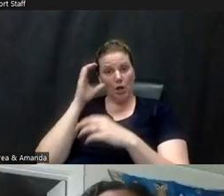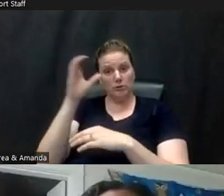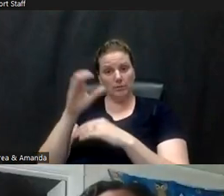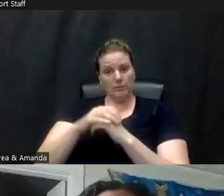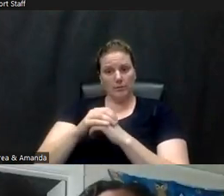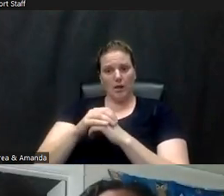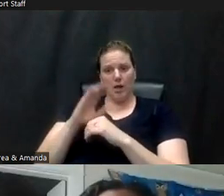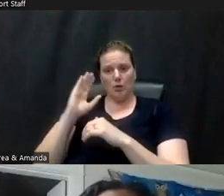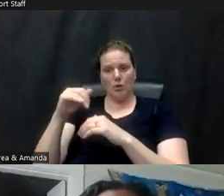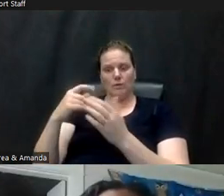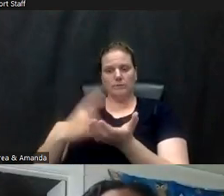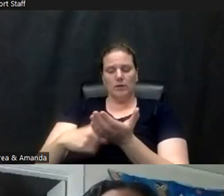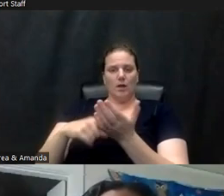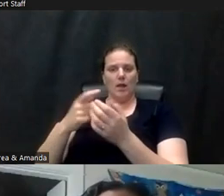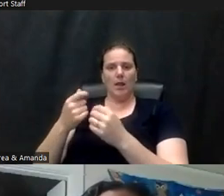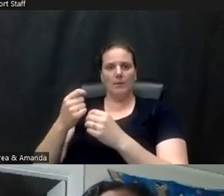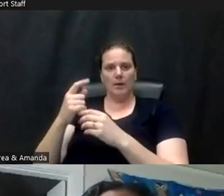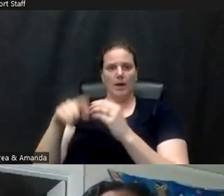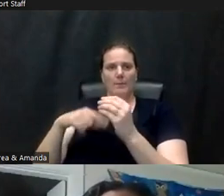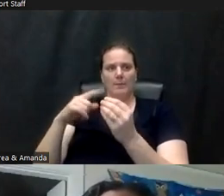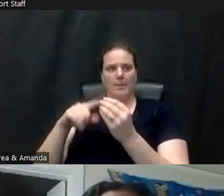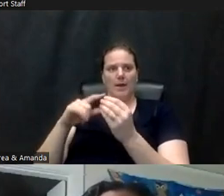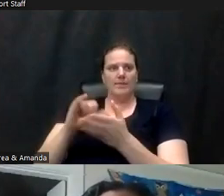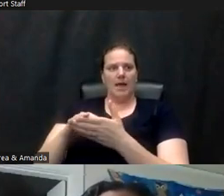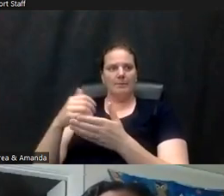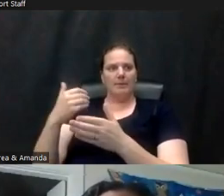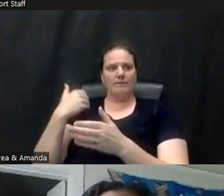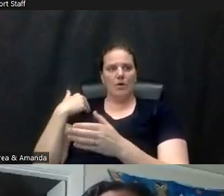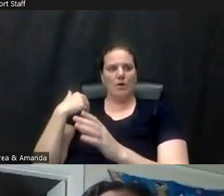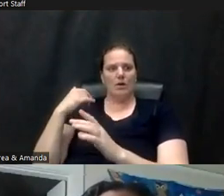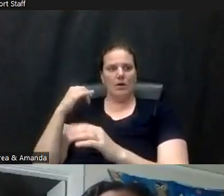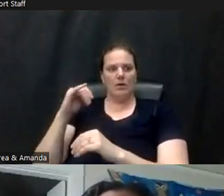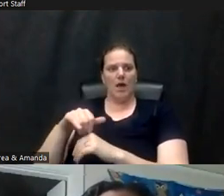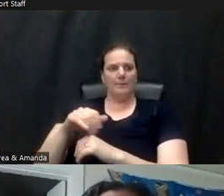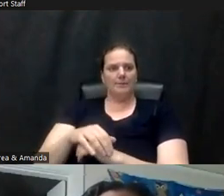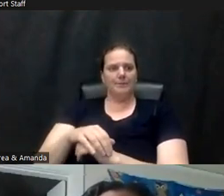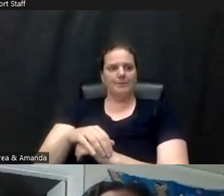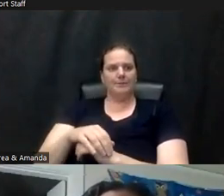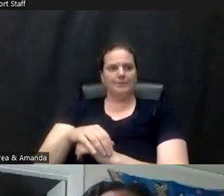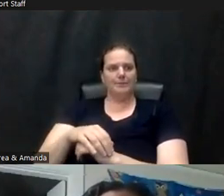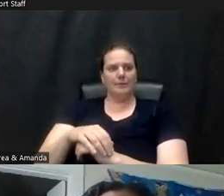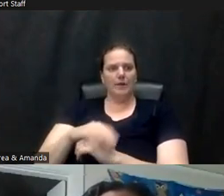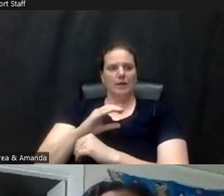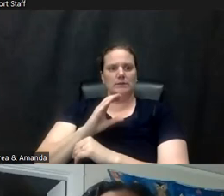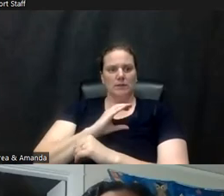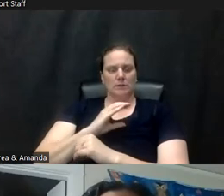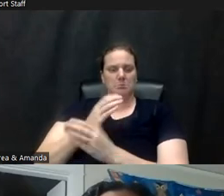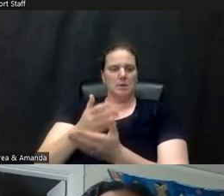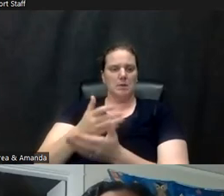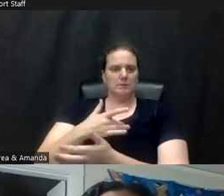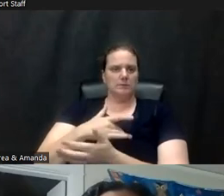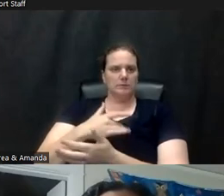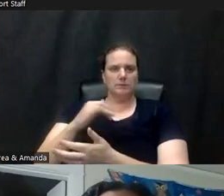I know we've talked a little bit about this before, that you know, a citizen may feel